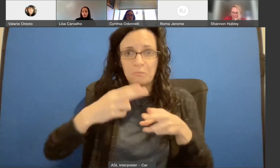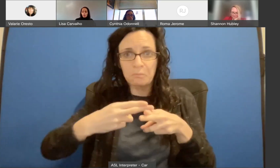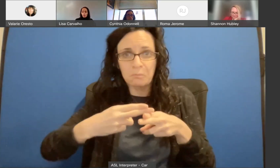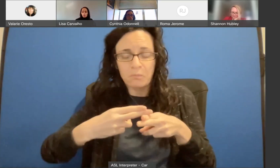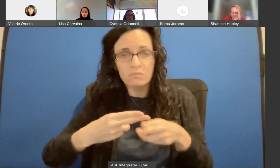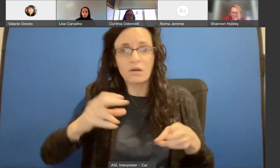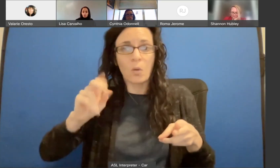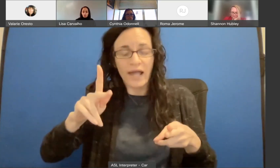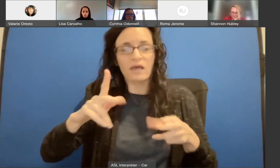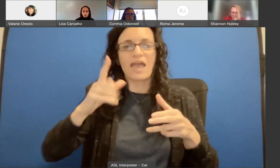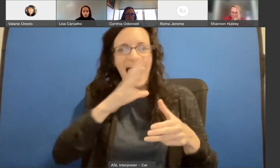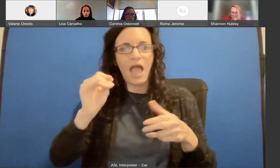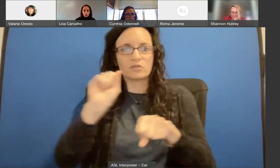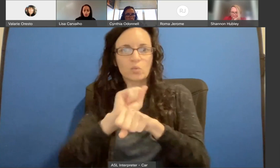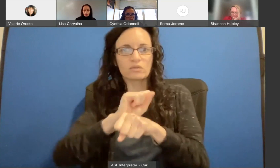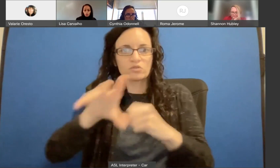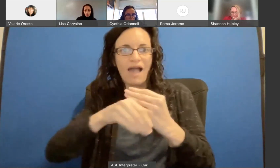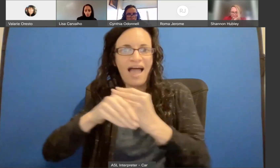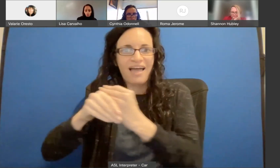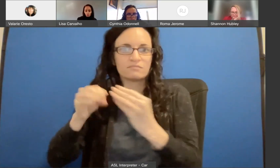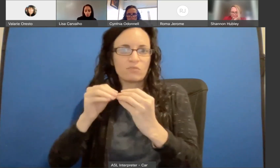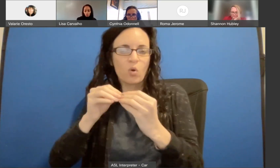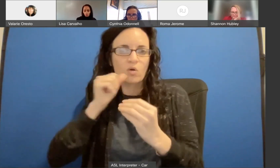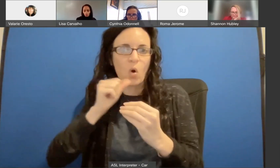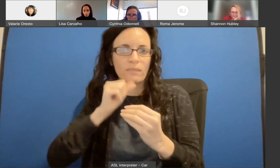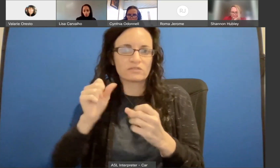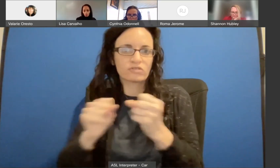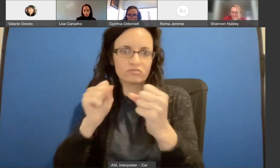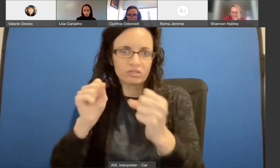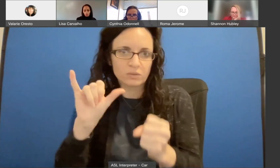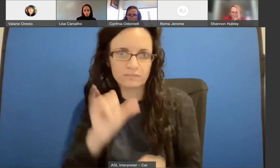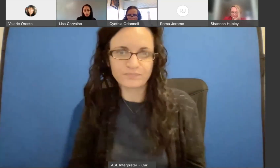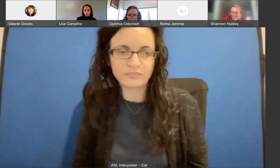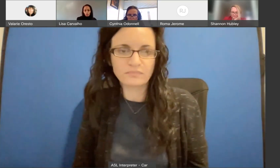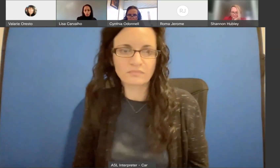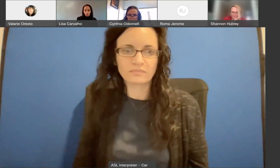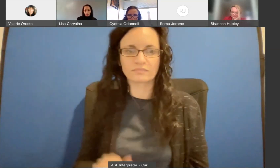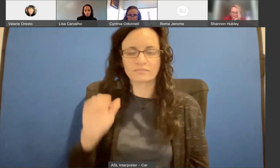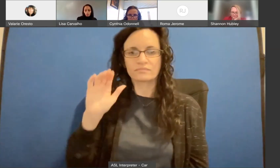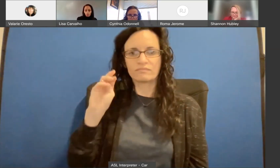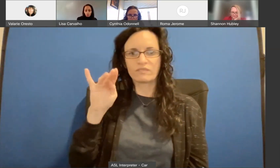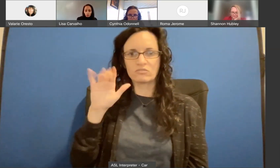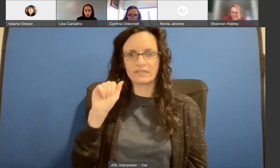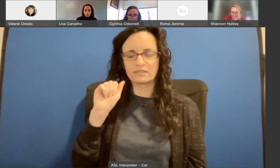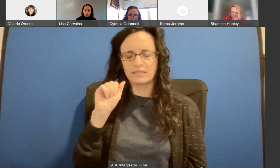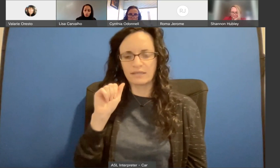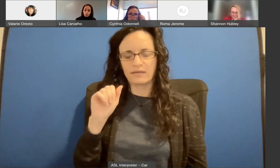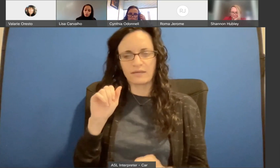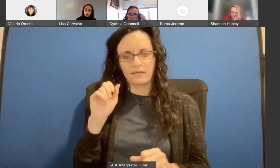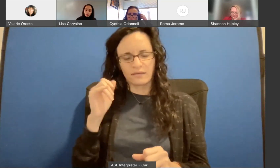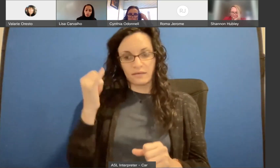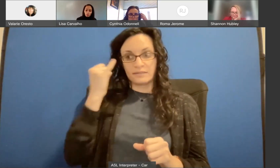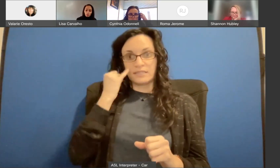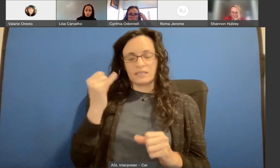more thing to that as well. And even while I'm asking this makes me very uncomfortable to have that conversation with someone, because I'm